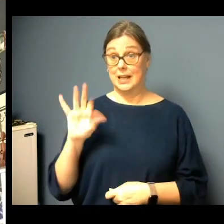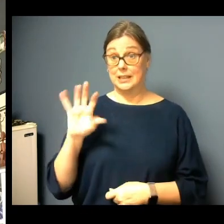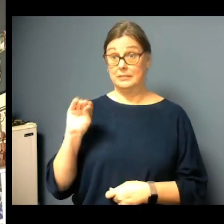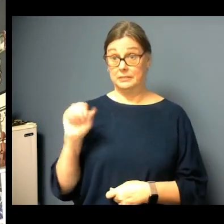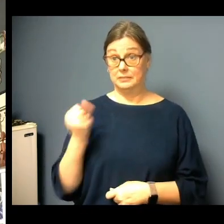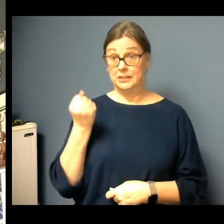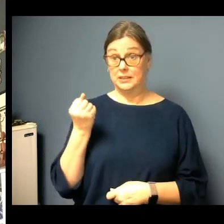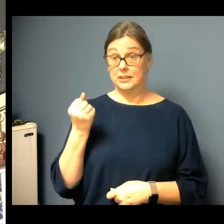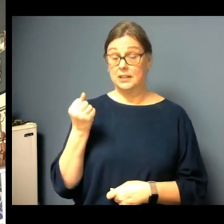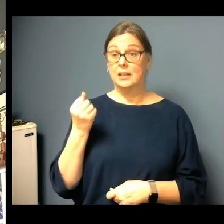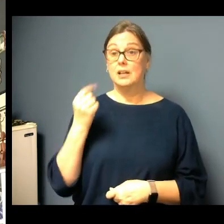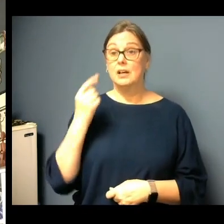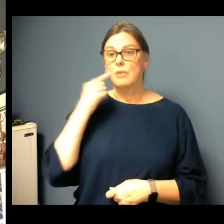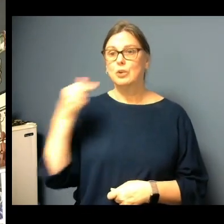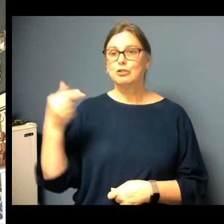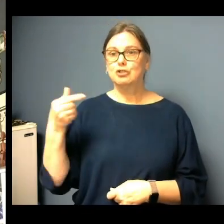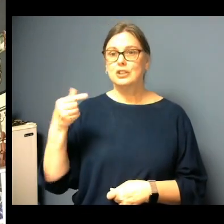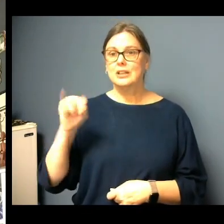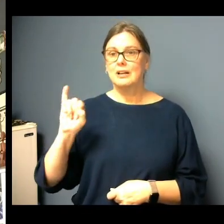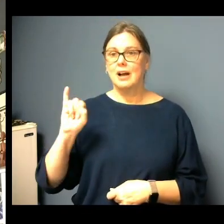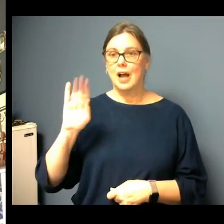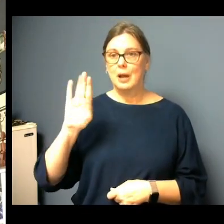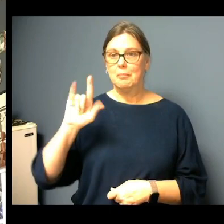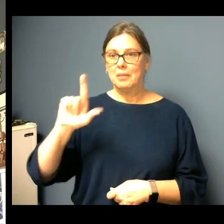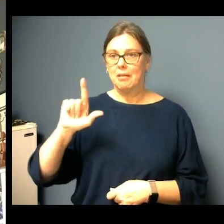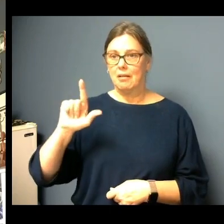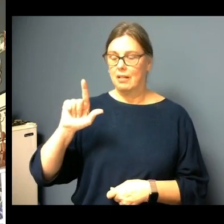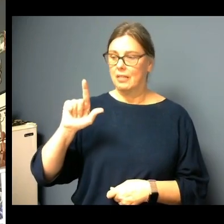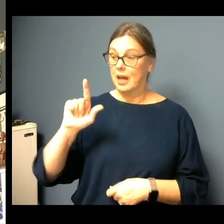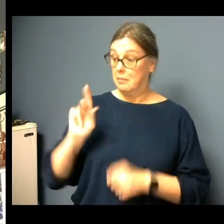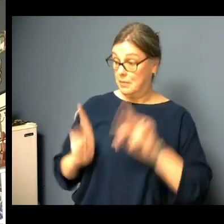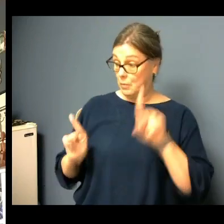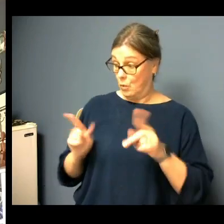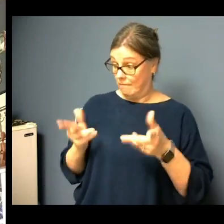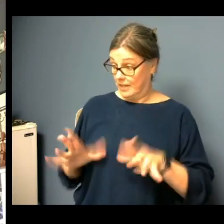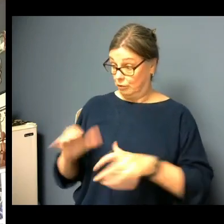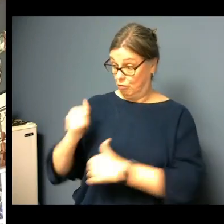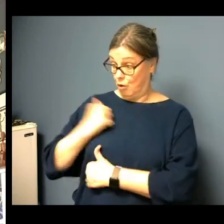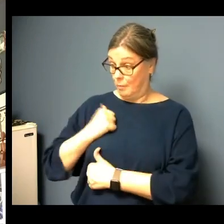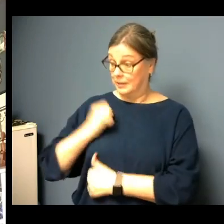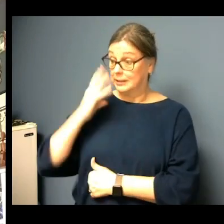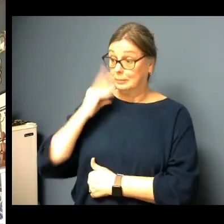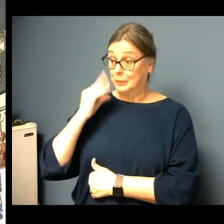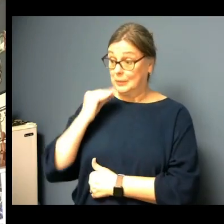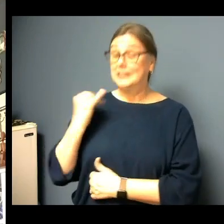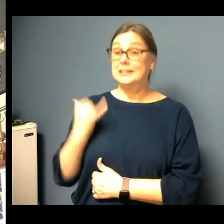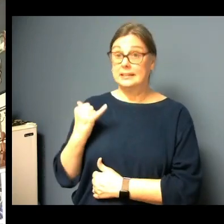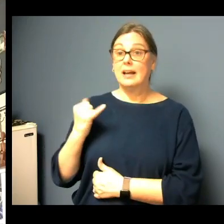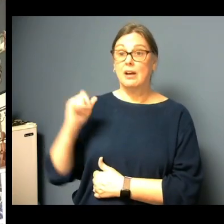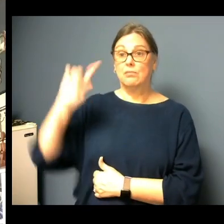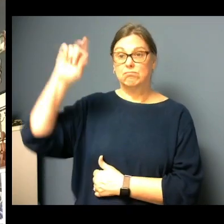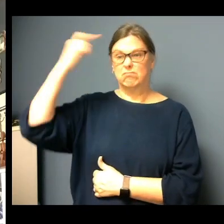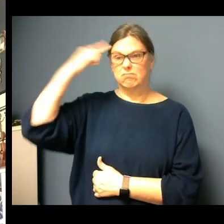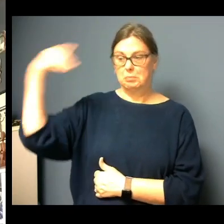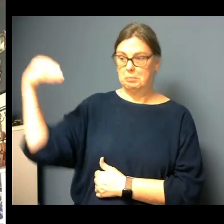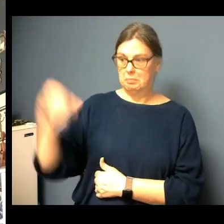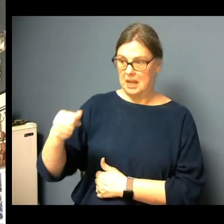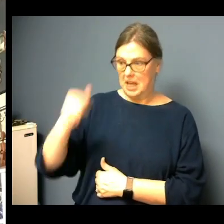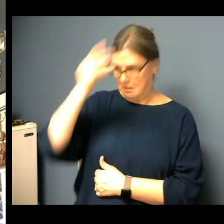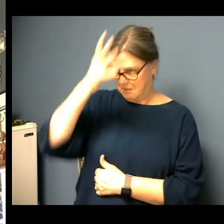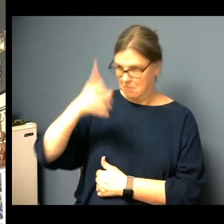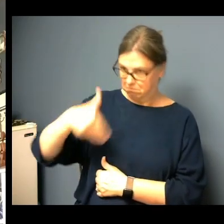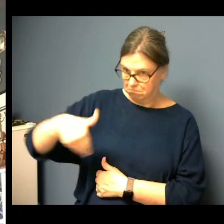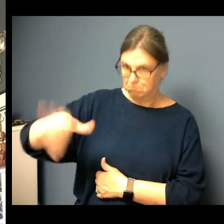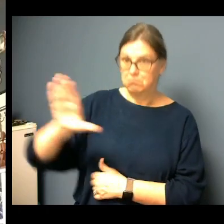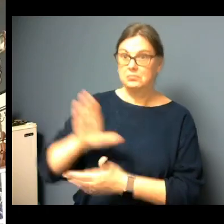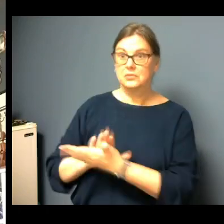woman went to college, they would ask her, like, why are you going to college? What degree are you going to get, right? You asked that today, like, what's your major? And